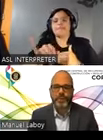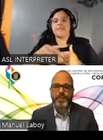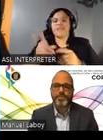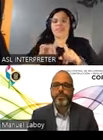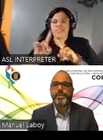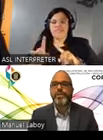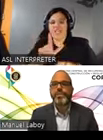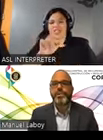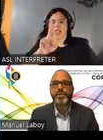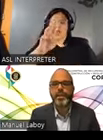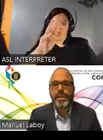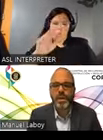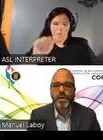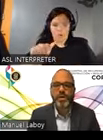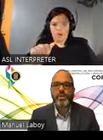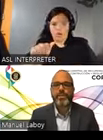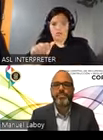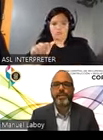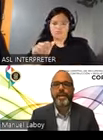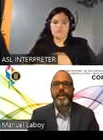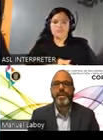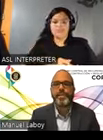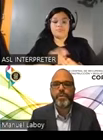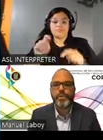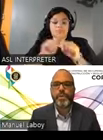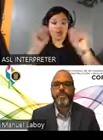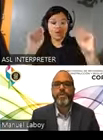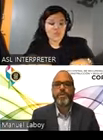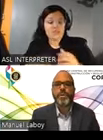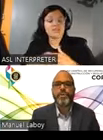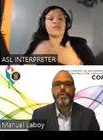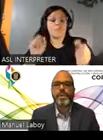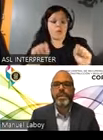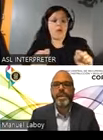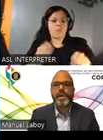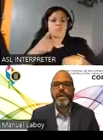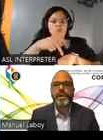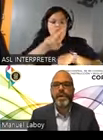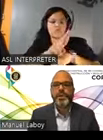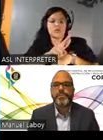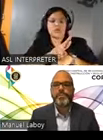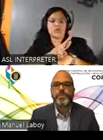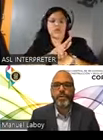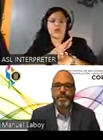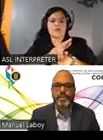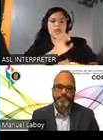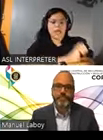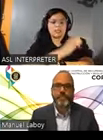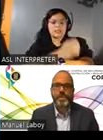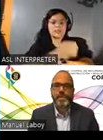for the transmission and distribution are completely aligned with the Puerto Rico's energy public